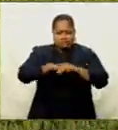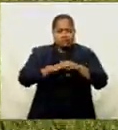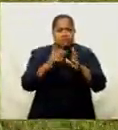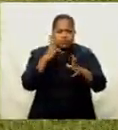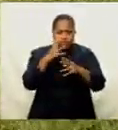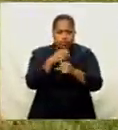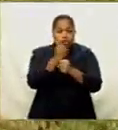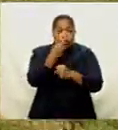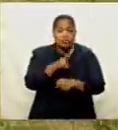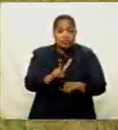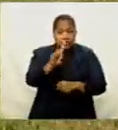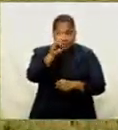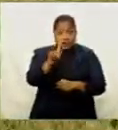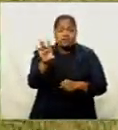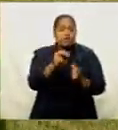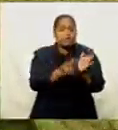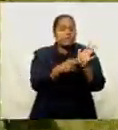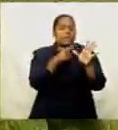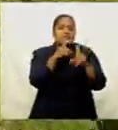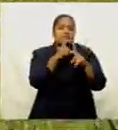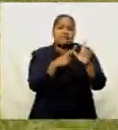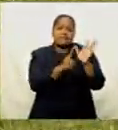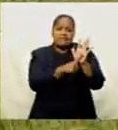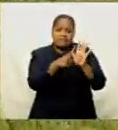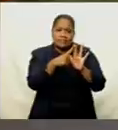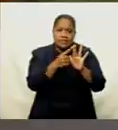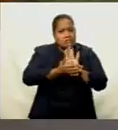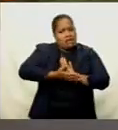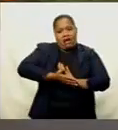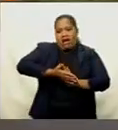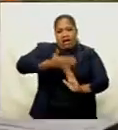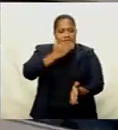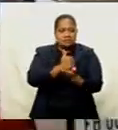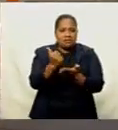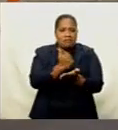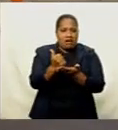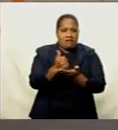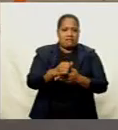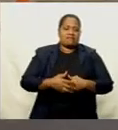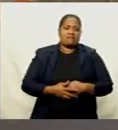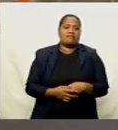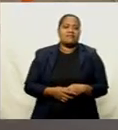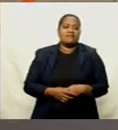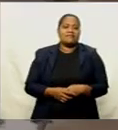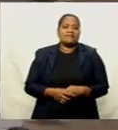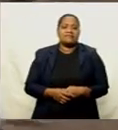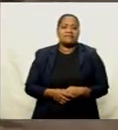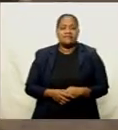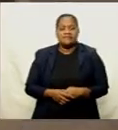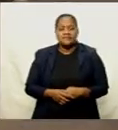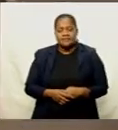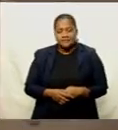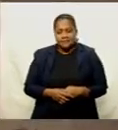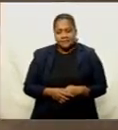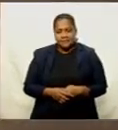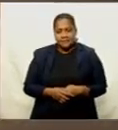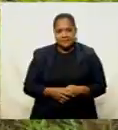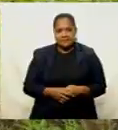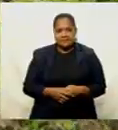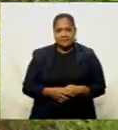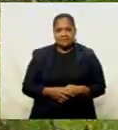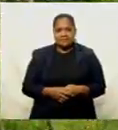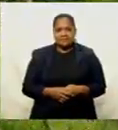21 cases from Nandali, the highest from any community in Fiji. Sainia Nimboila, FBC